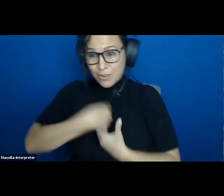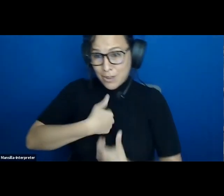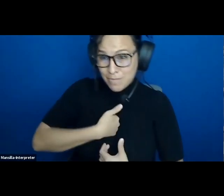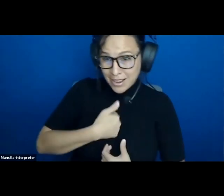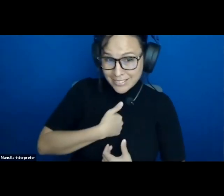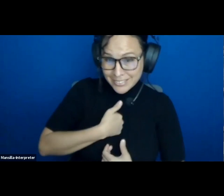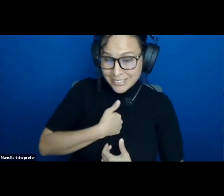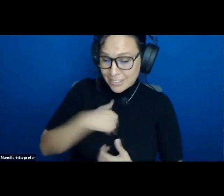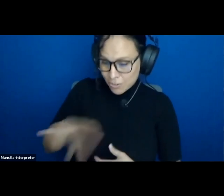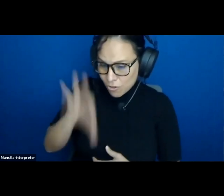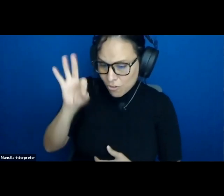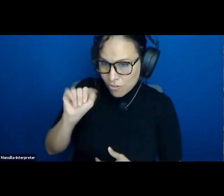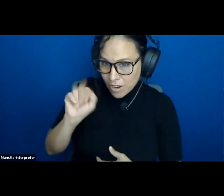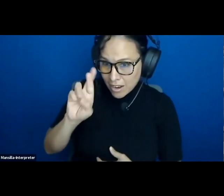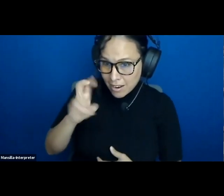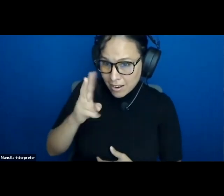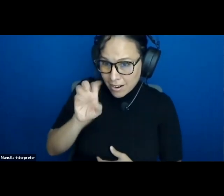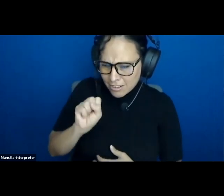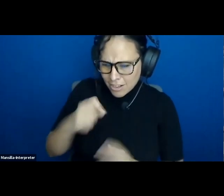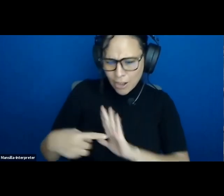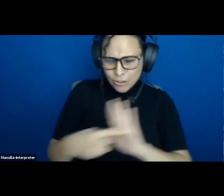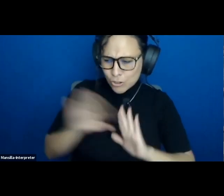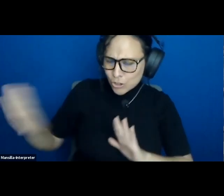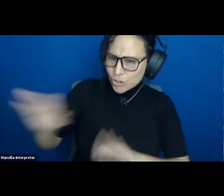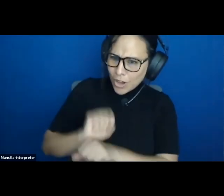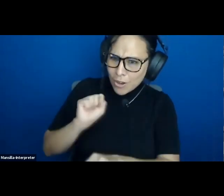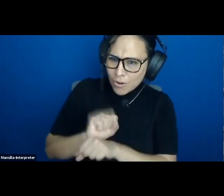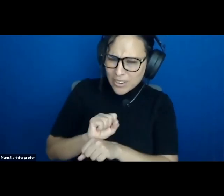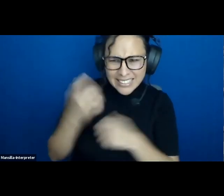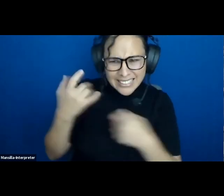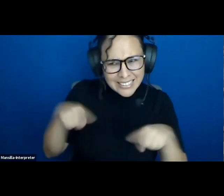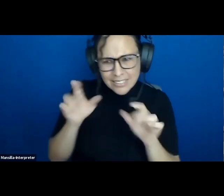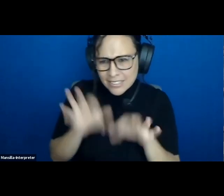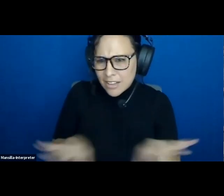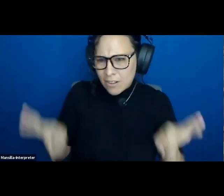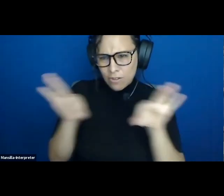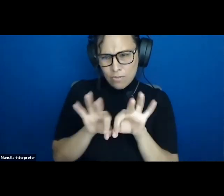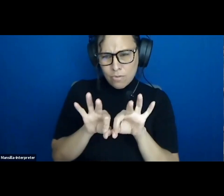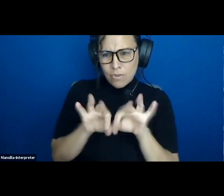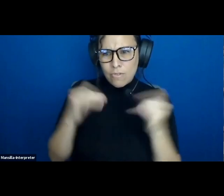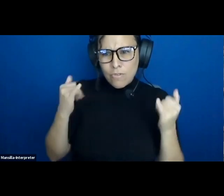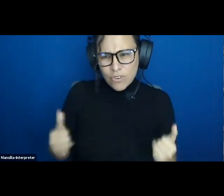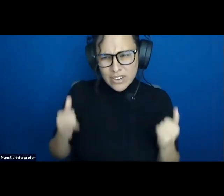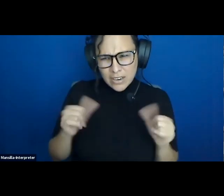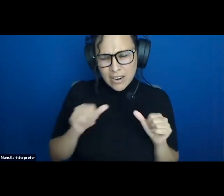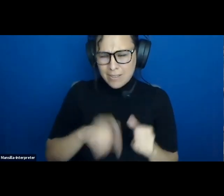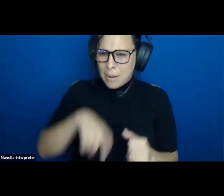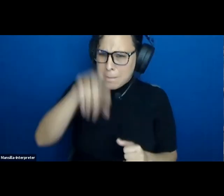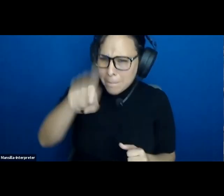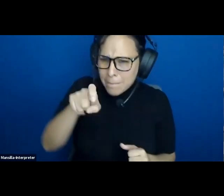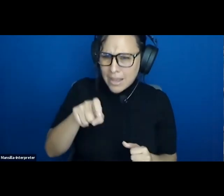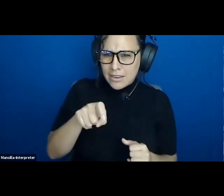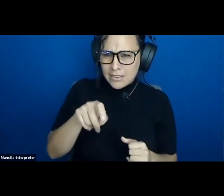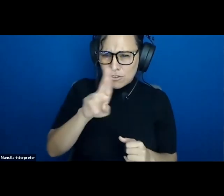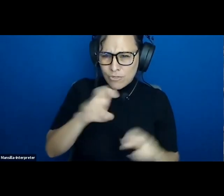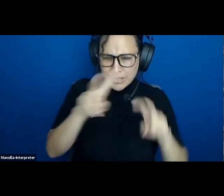archive and share Margaret's labor, which remains to be of great importance to the compulsory re-examination of the history of the world